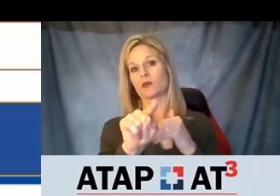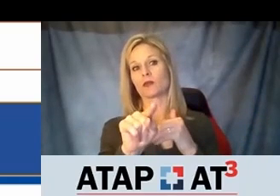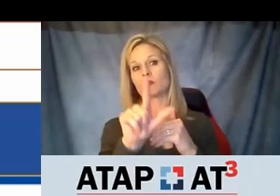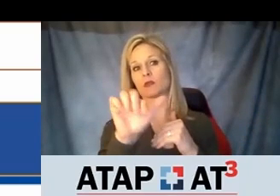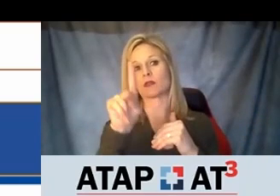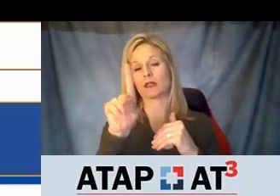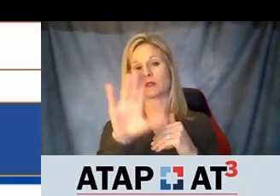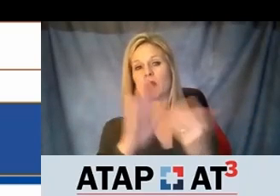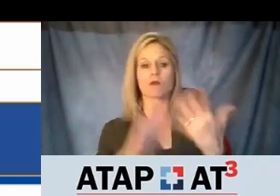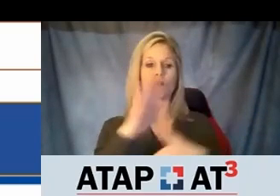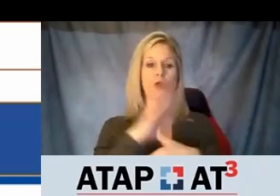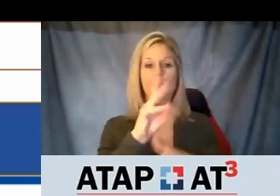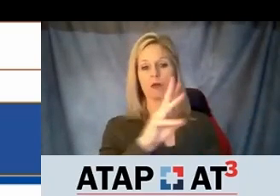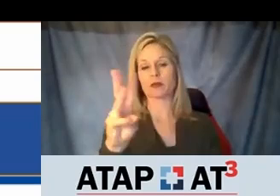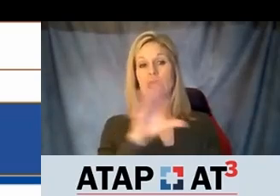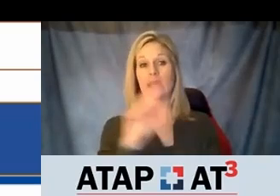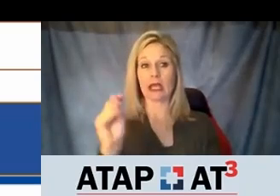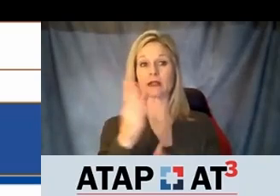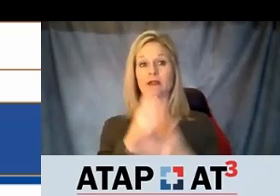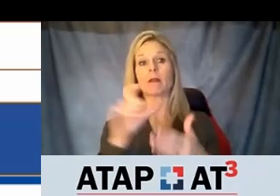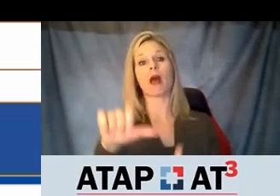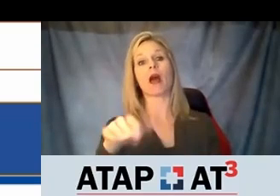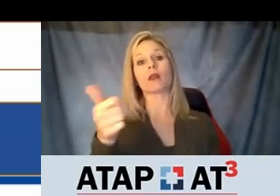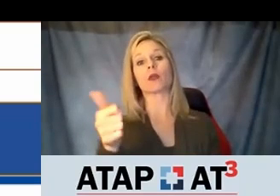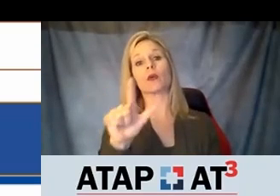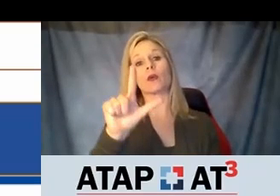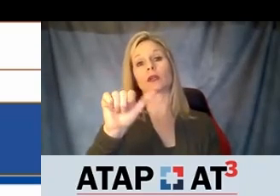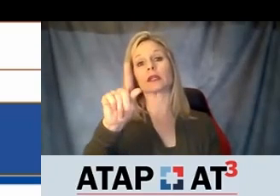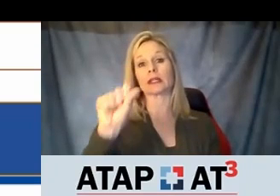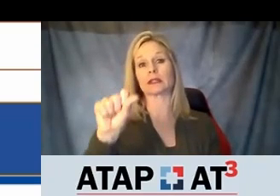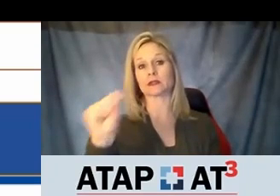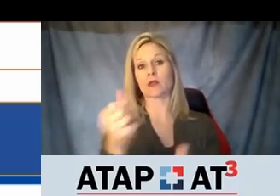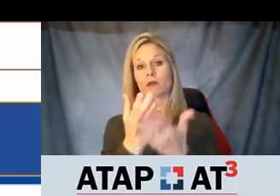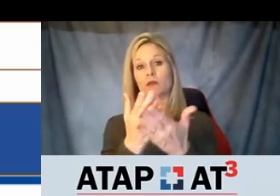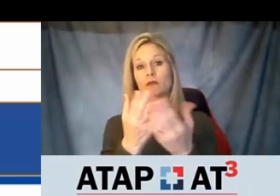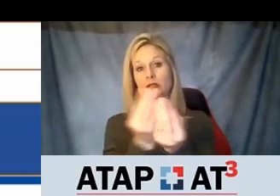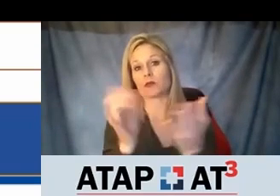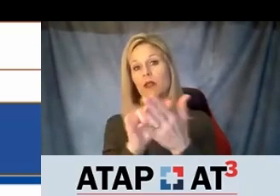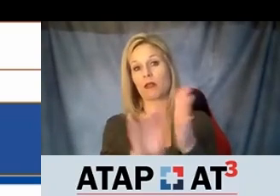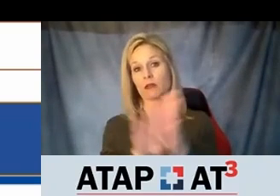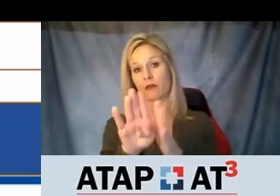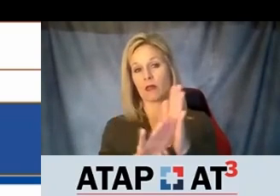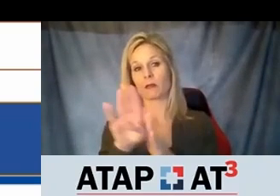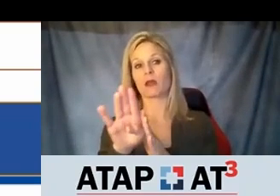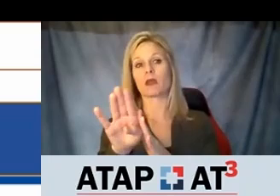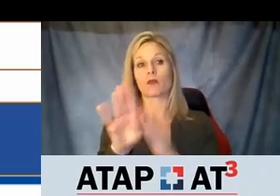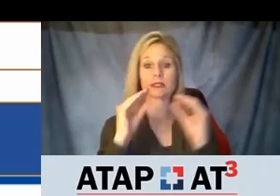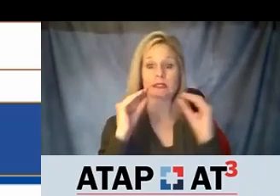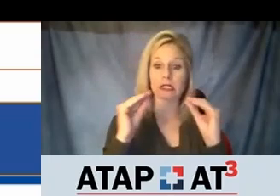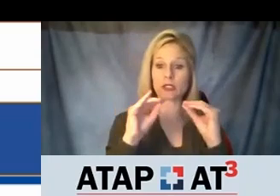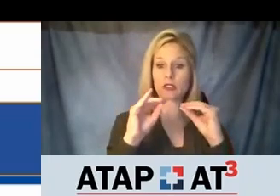main website, as well as some links to some of the materials that they've created for teaching iPads